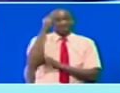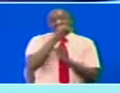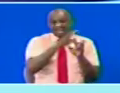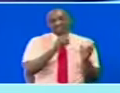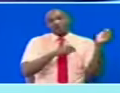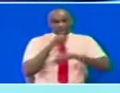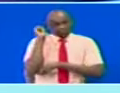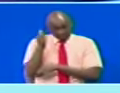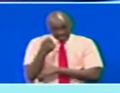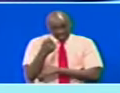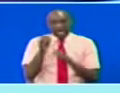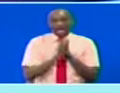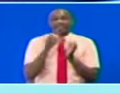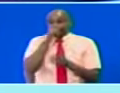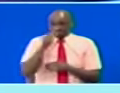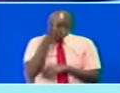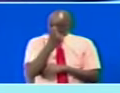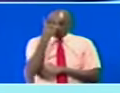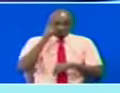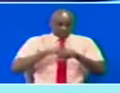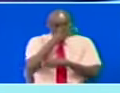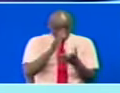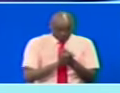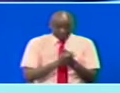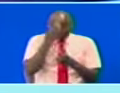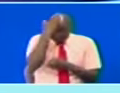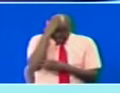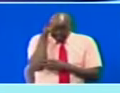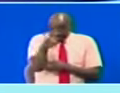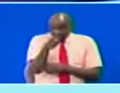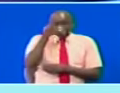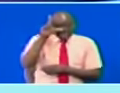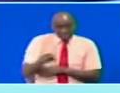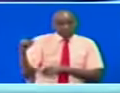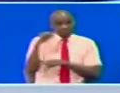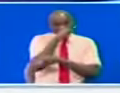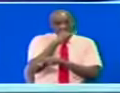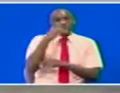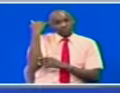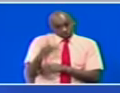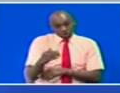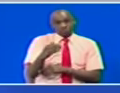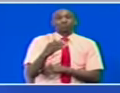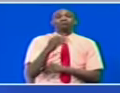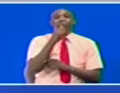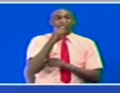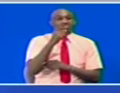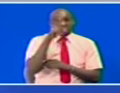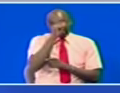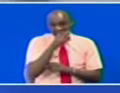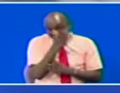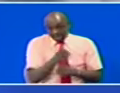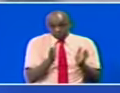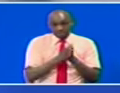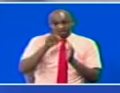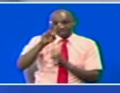reduction of its Dar es Salaam flights to twice a week. From Monday, the low-cost airline will also suspend Dar es Salaam Entebbe flights as well as its